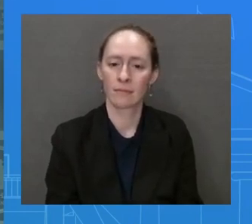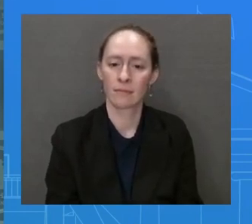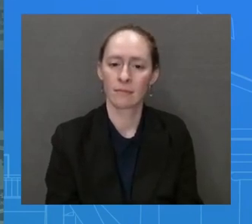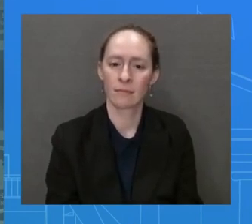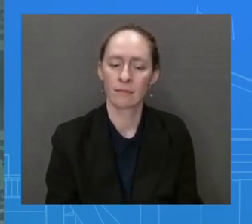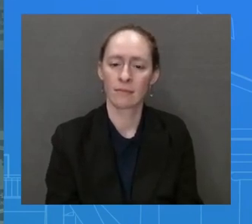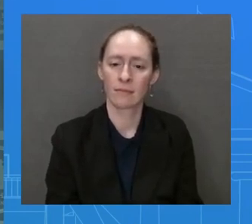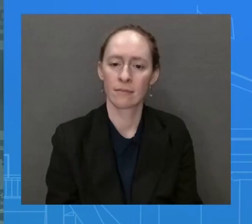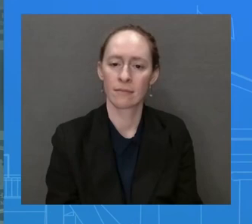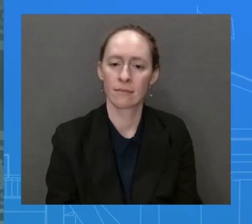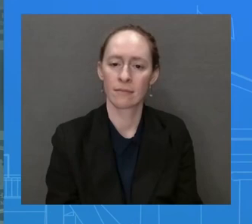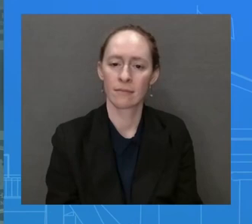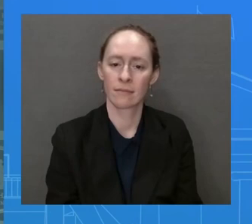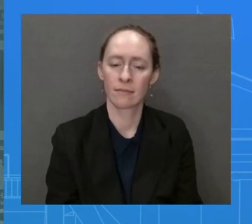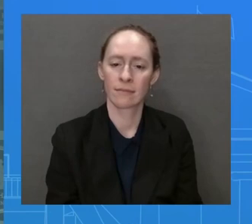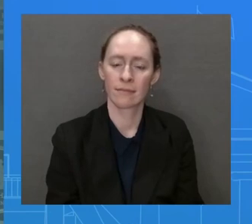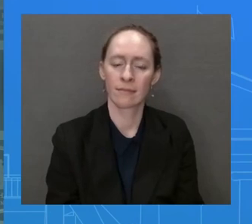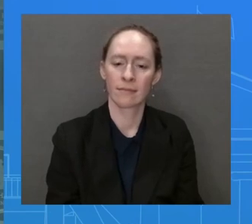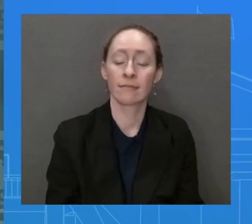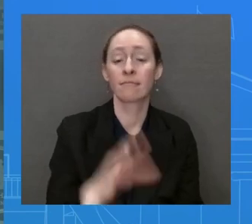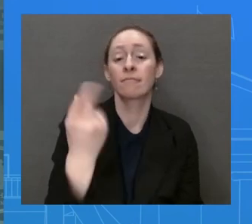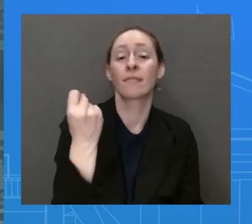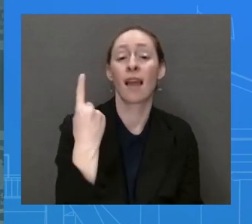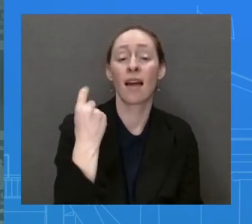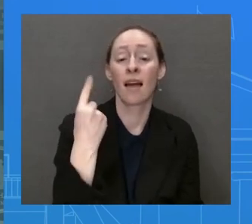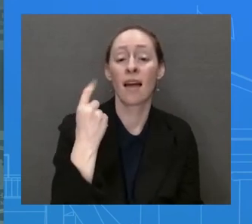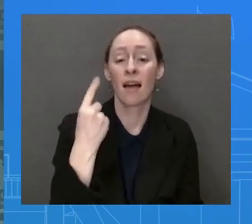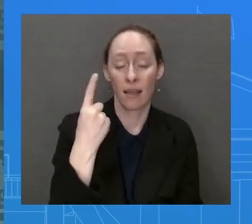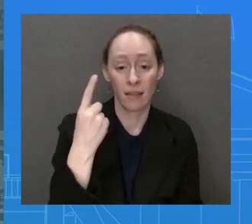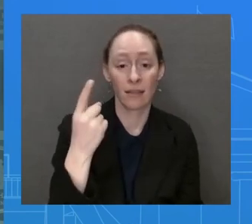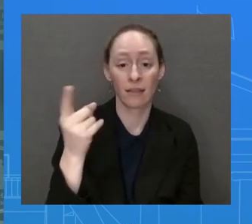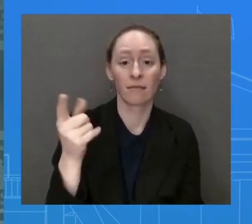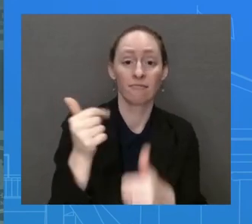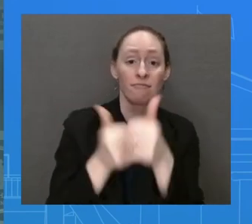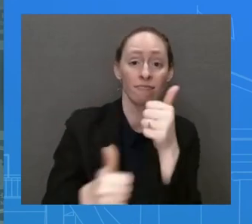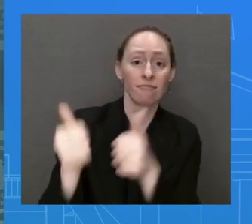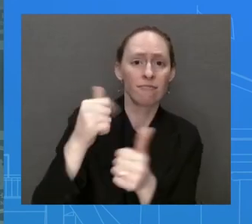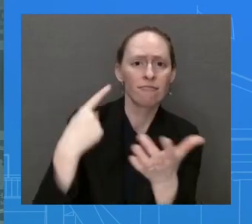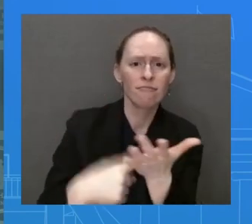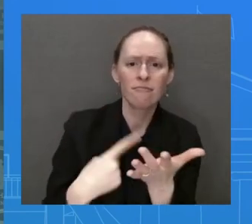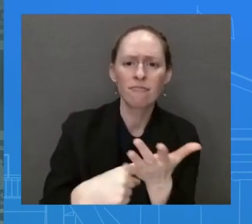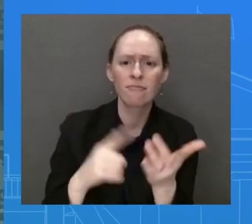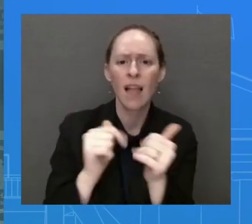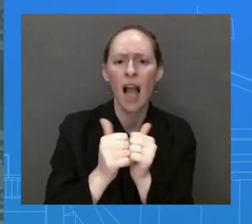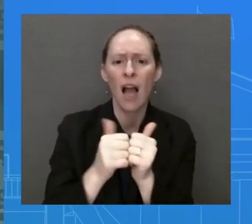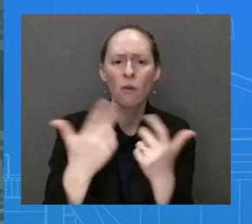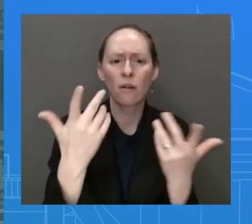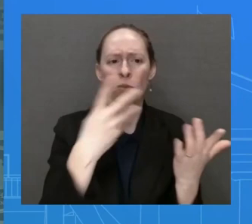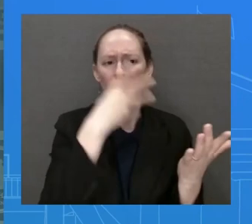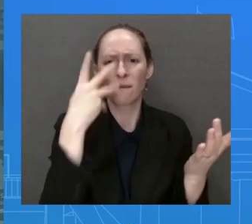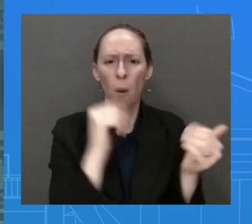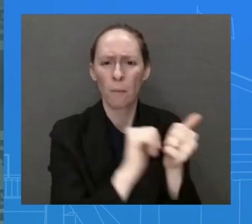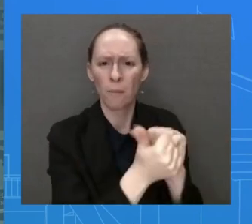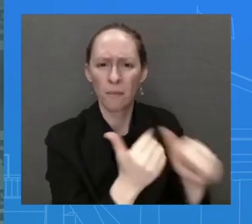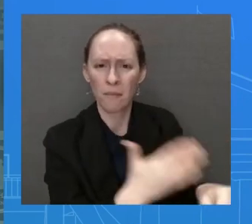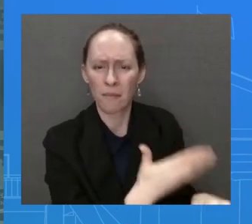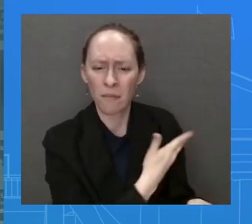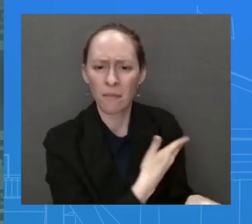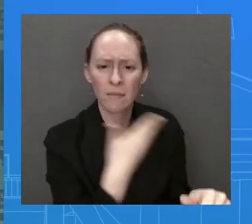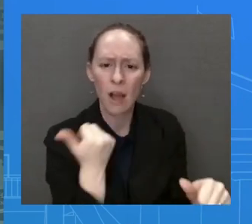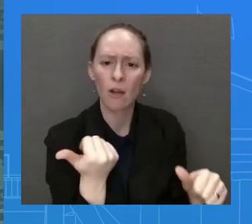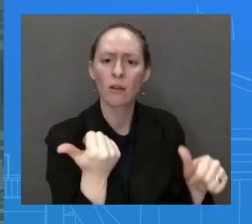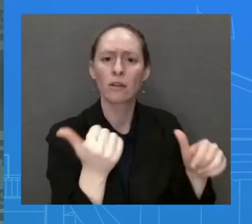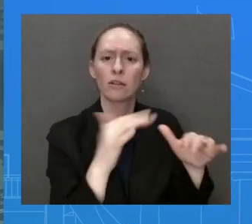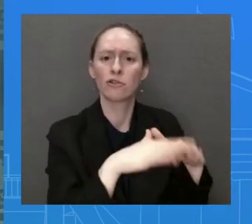and gridlock and called for permitting reform, immigration reform, improving child care, improving climate resilience, and funding